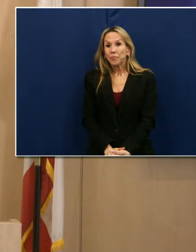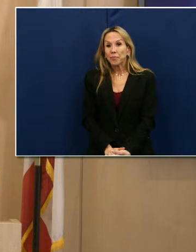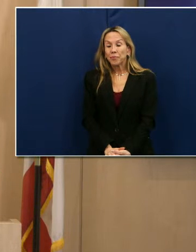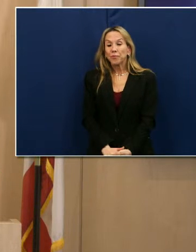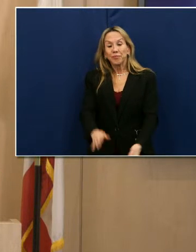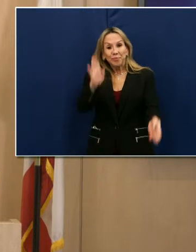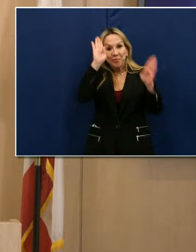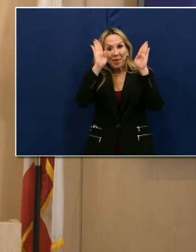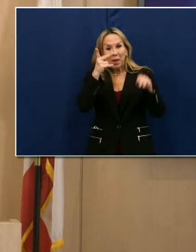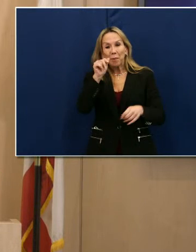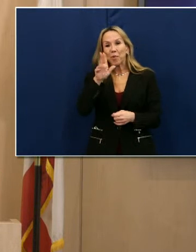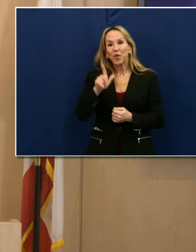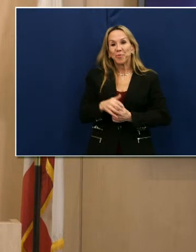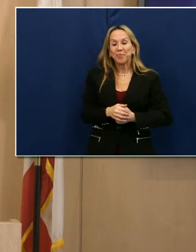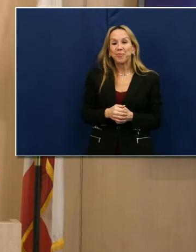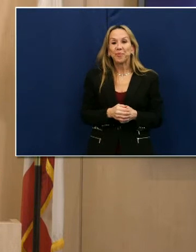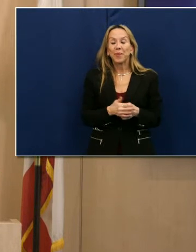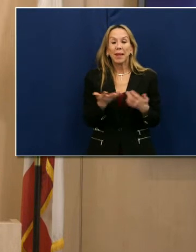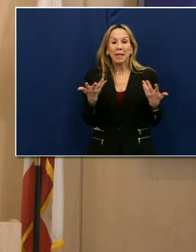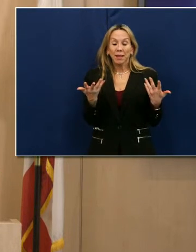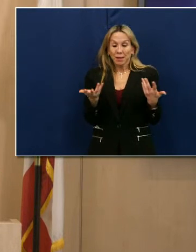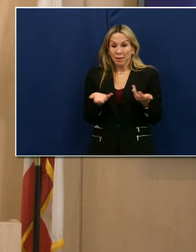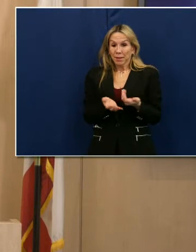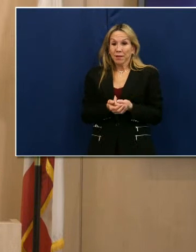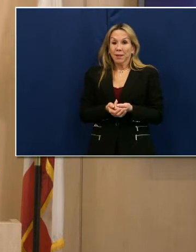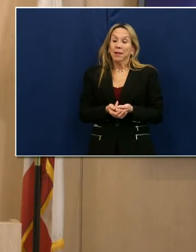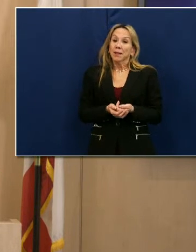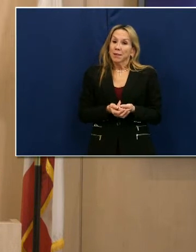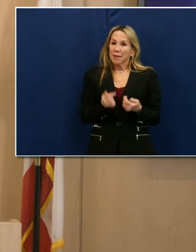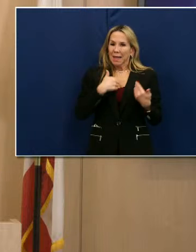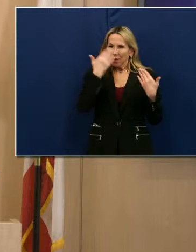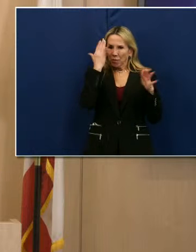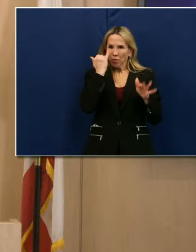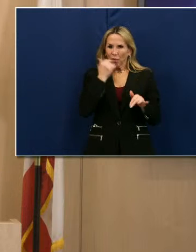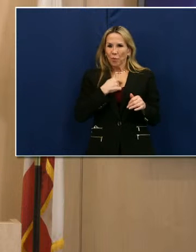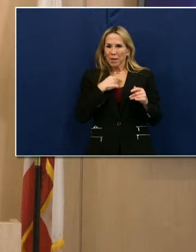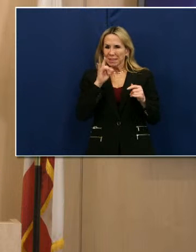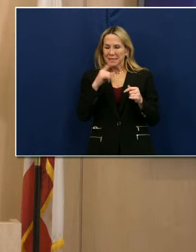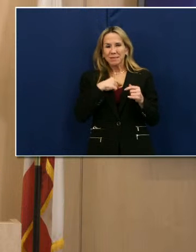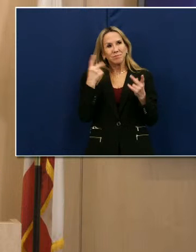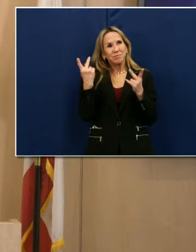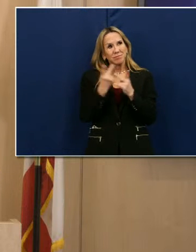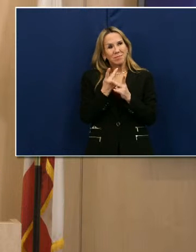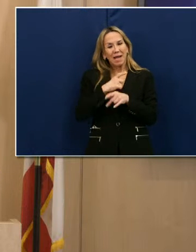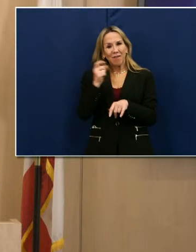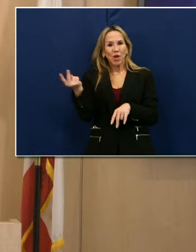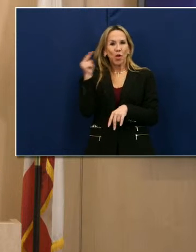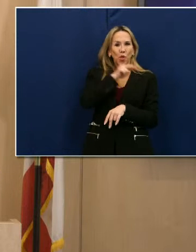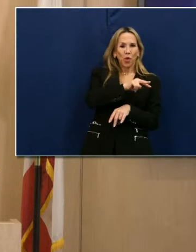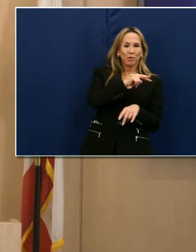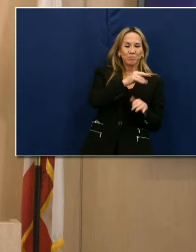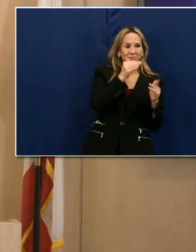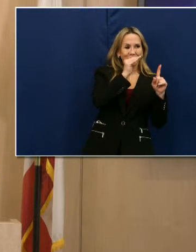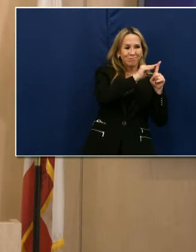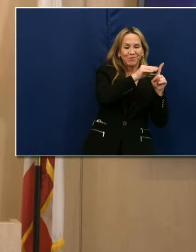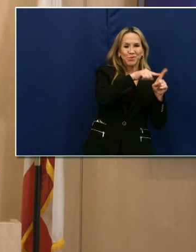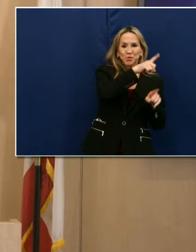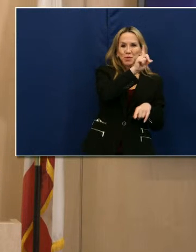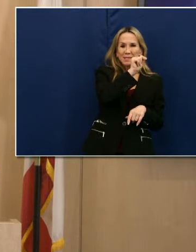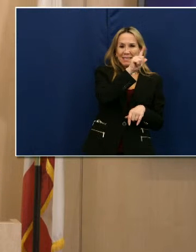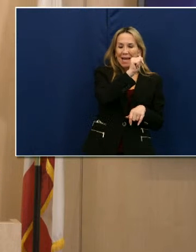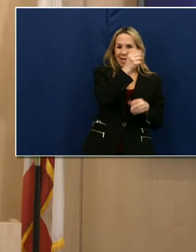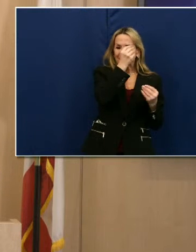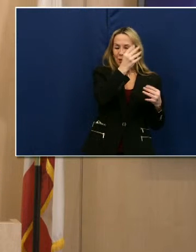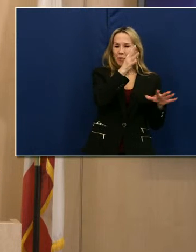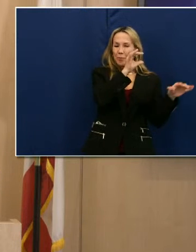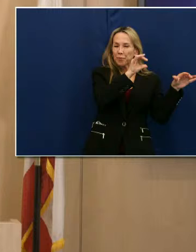Hi, Paul. I don't know that we factored in, I'd have to go back to the data scientists, but factored in what different kind